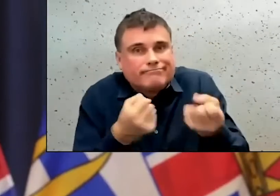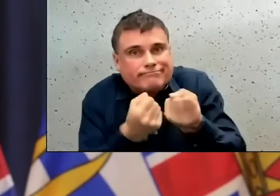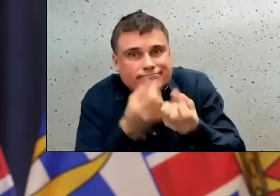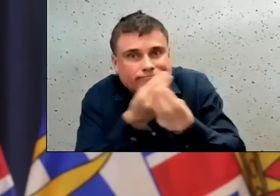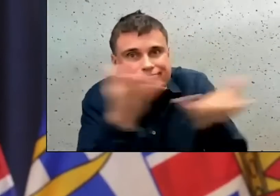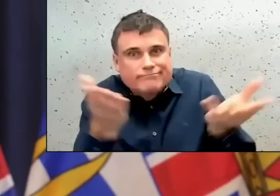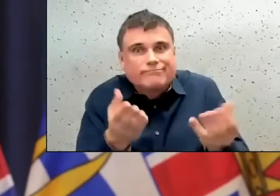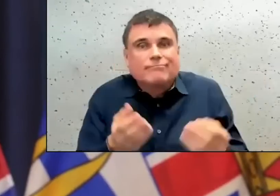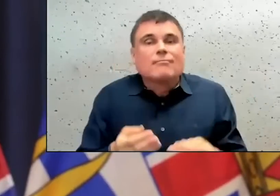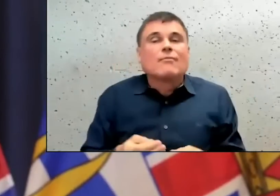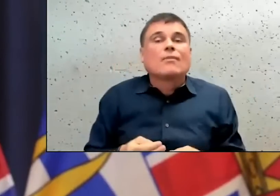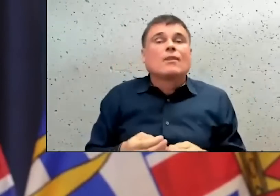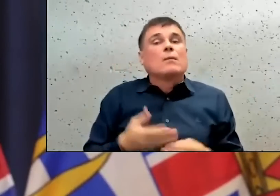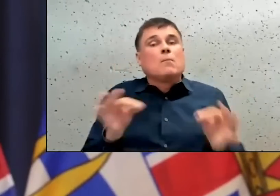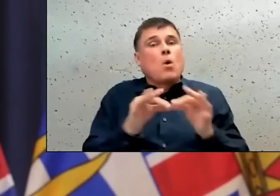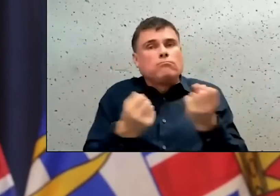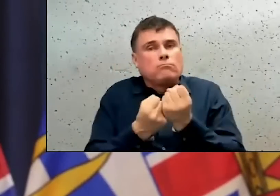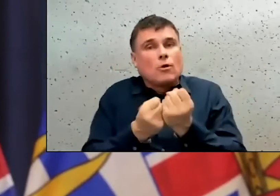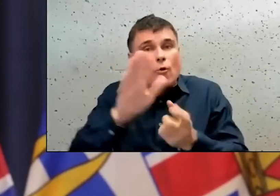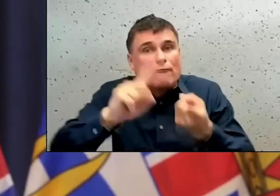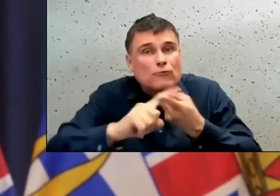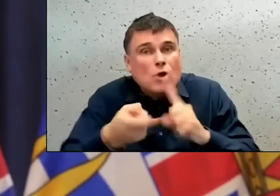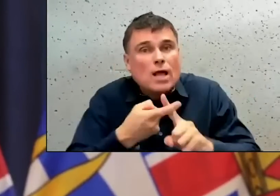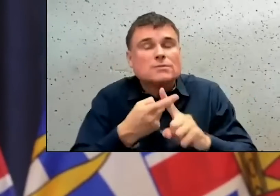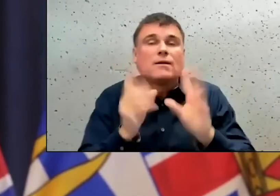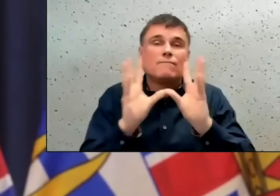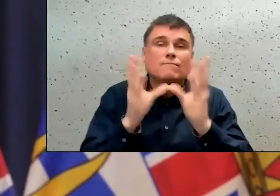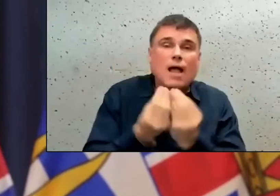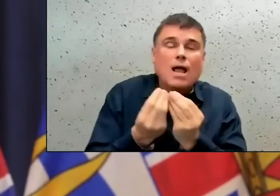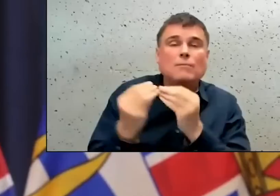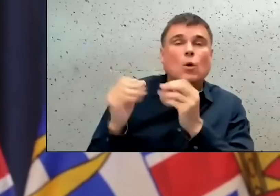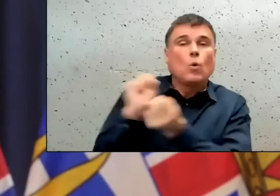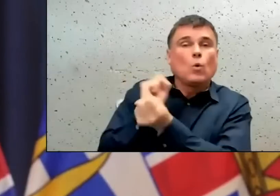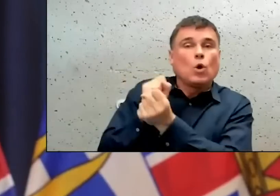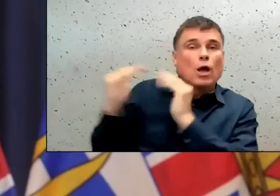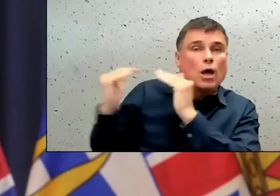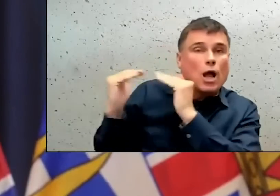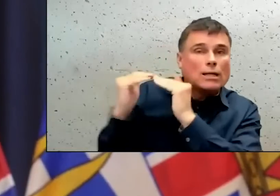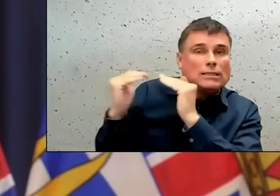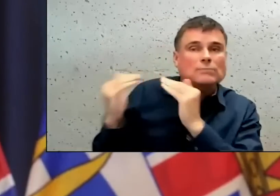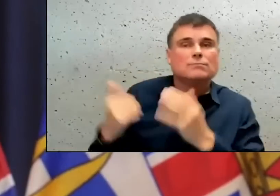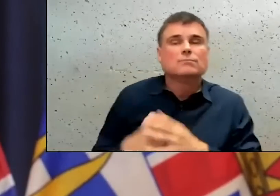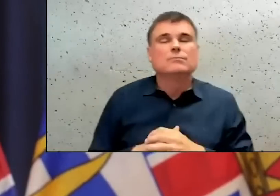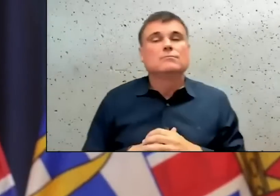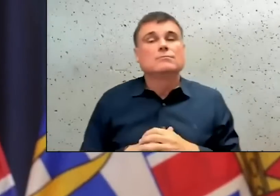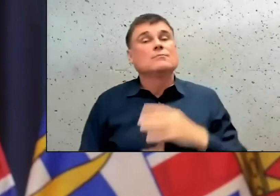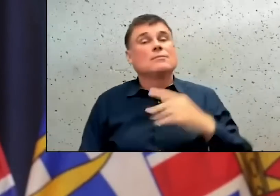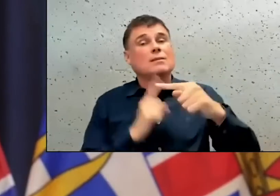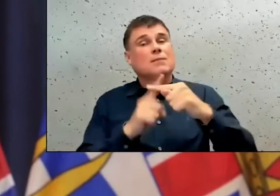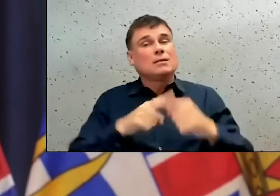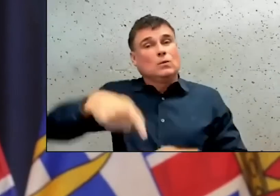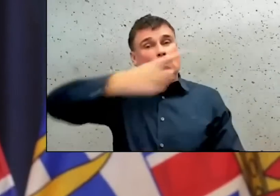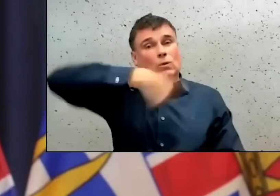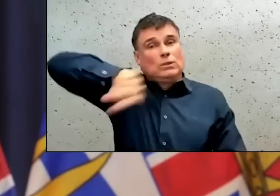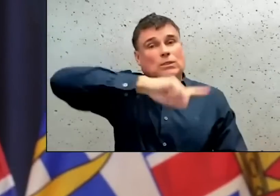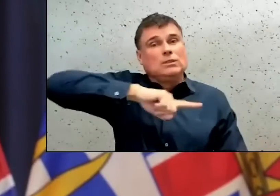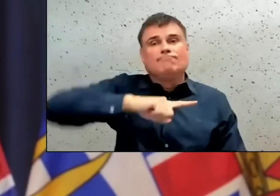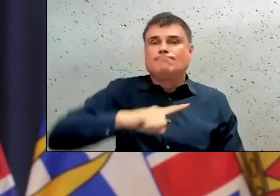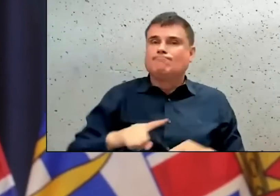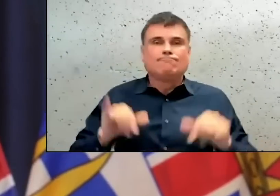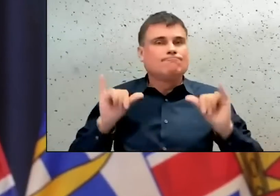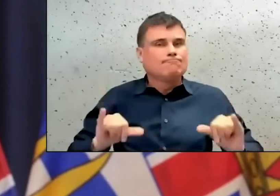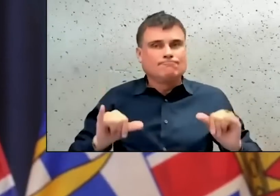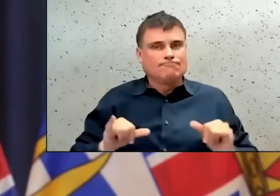our neighbors, our loved ones, and continue to try and live our lives within the context